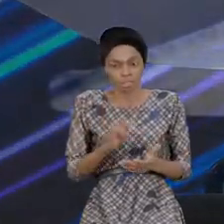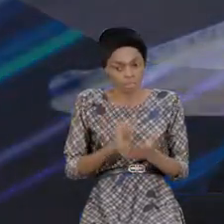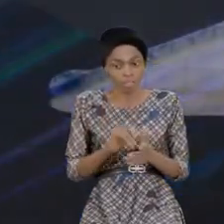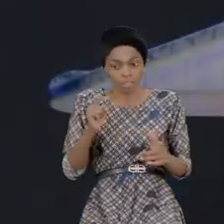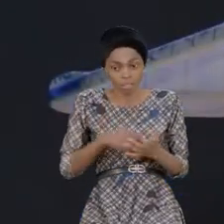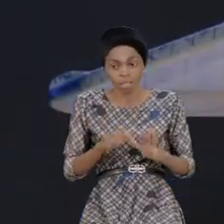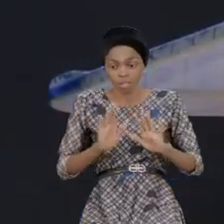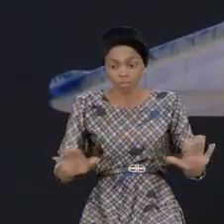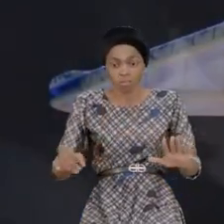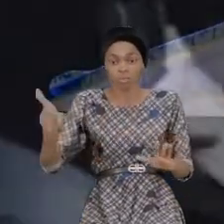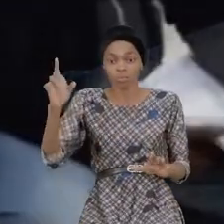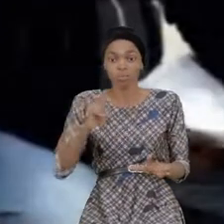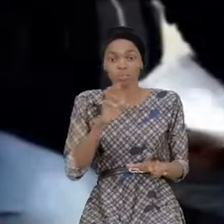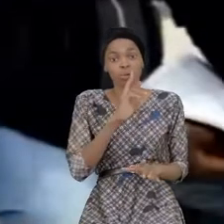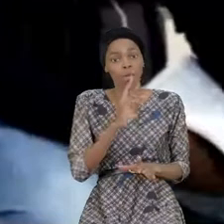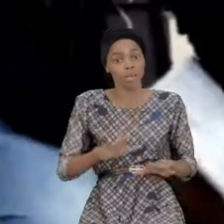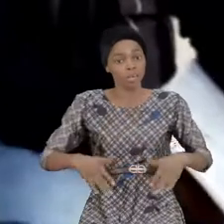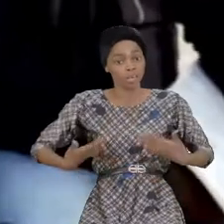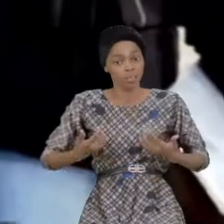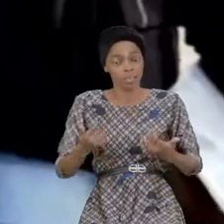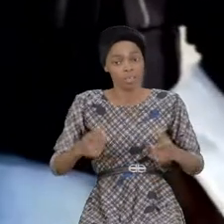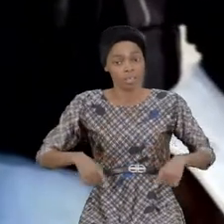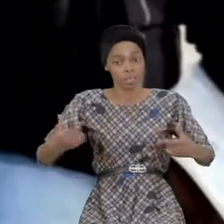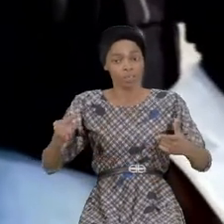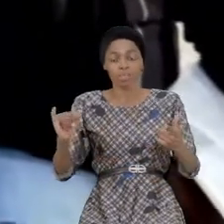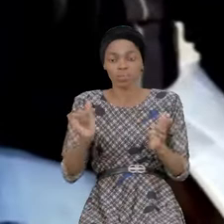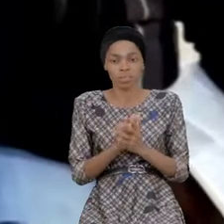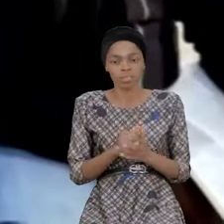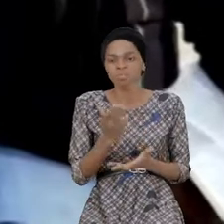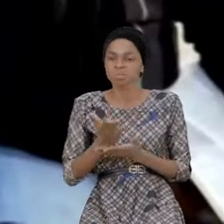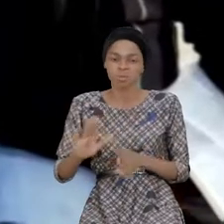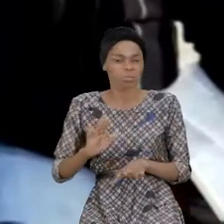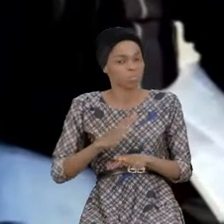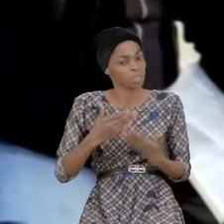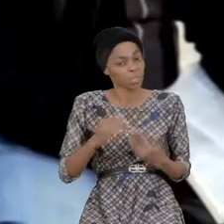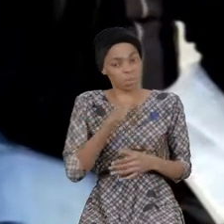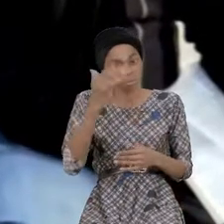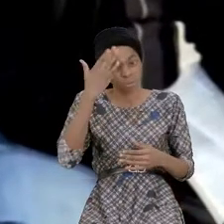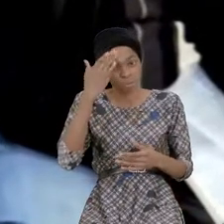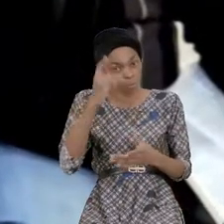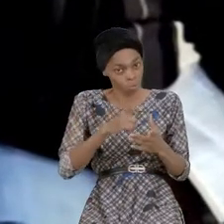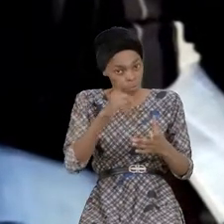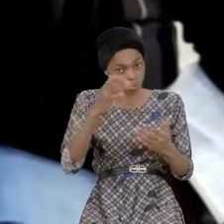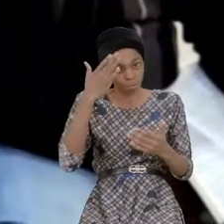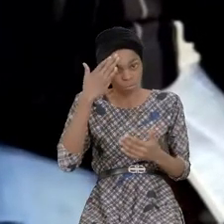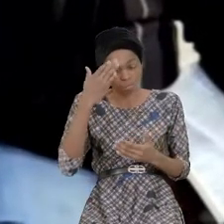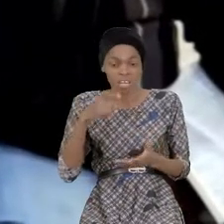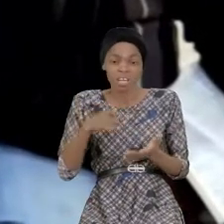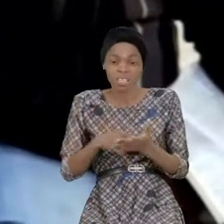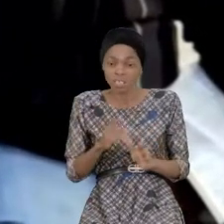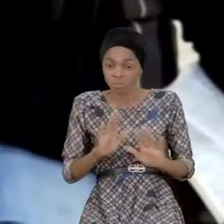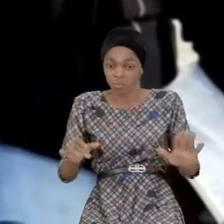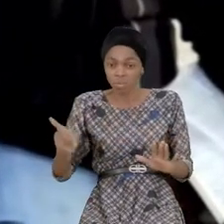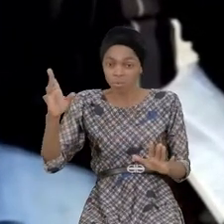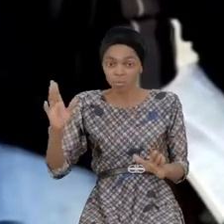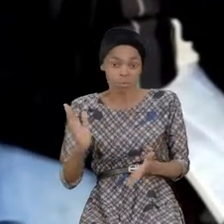God you are living with, some of them may not know everything you know. These children of God you are living with,